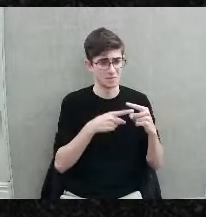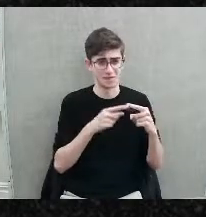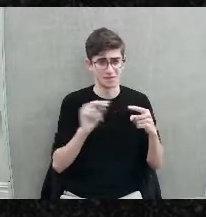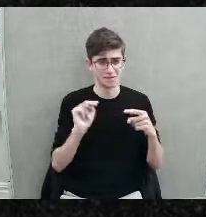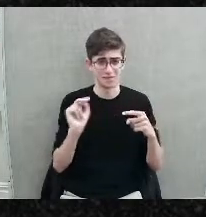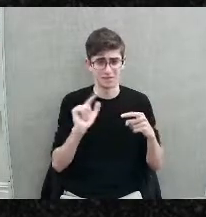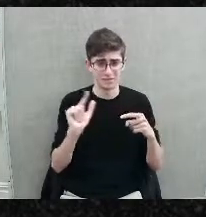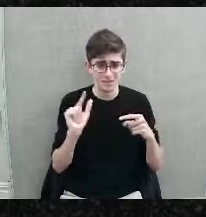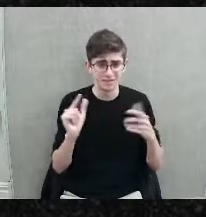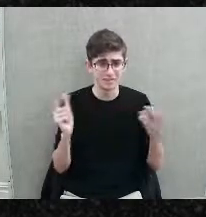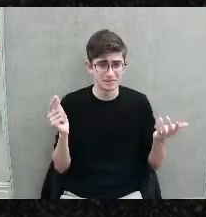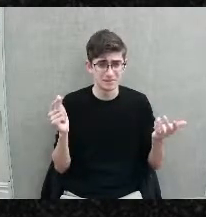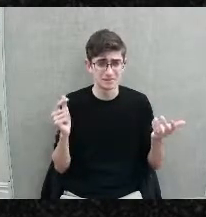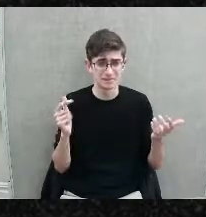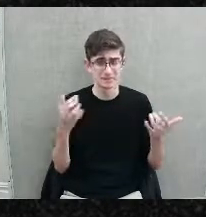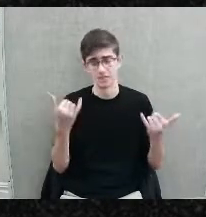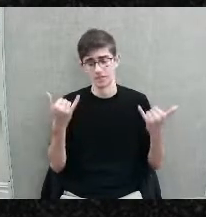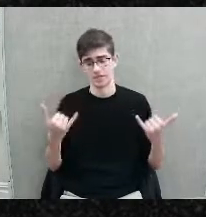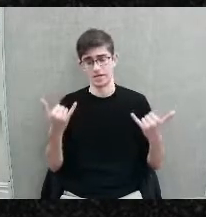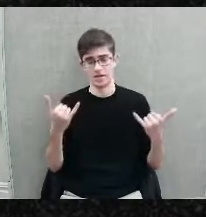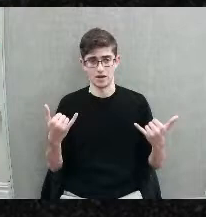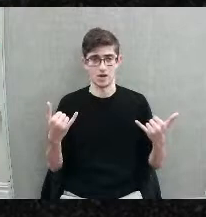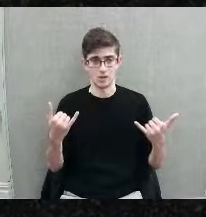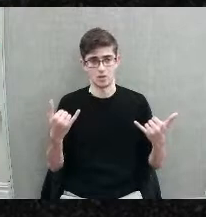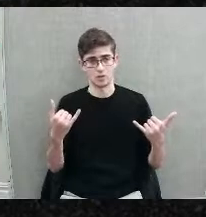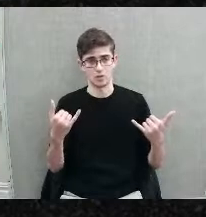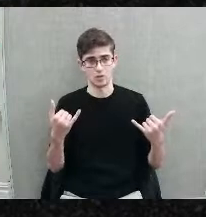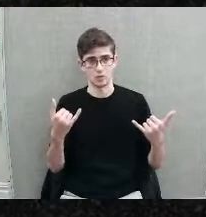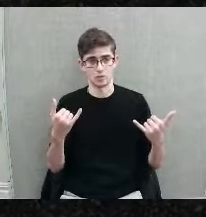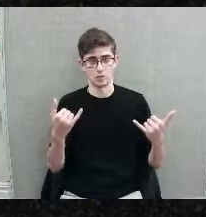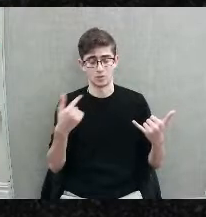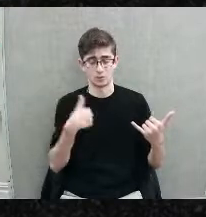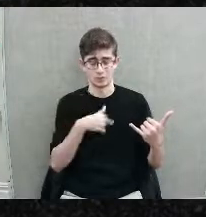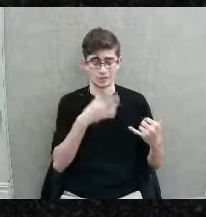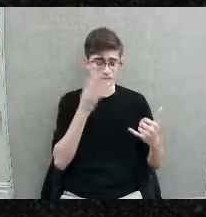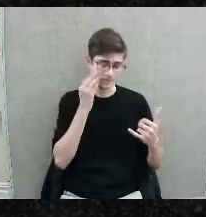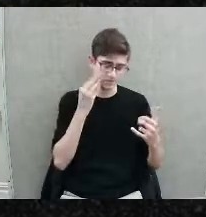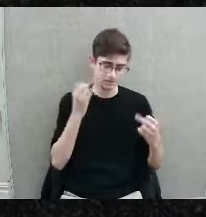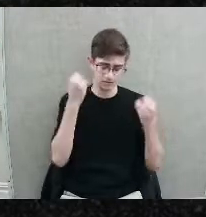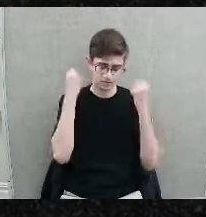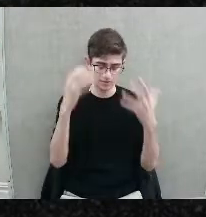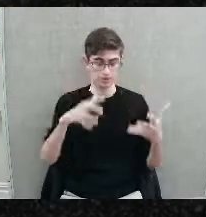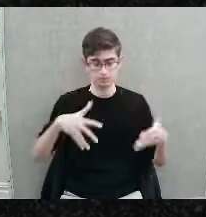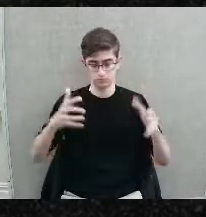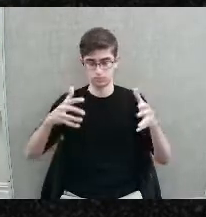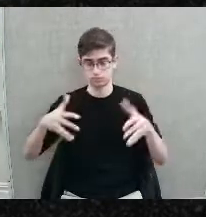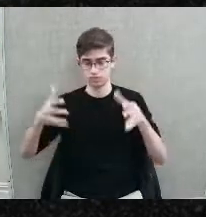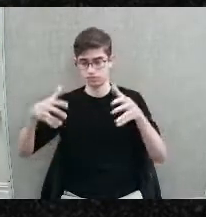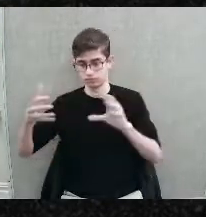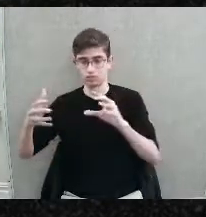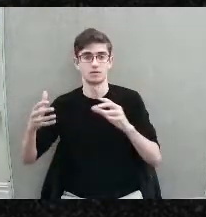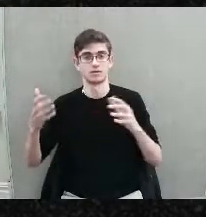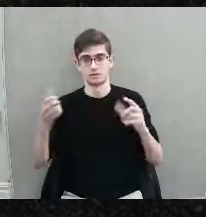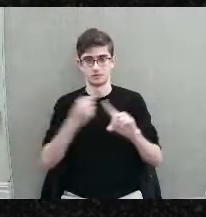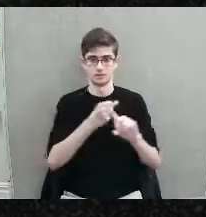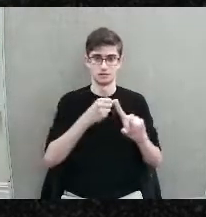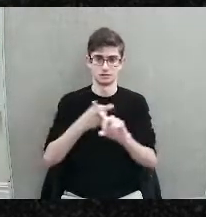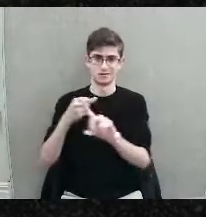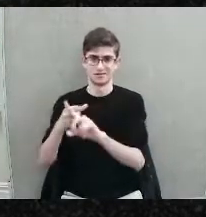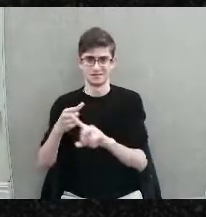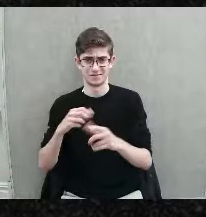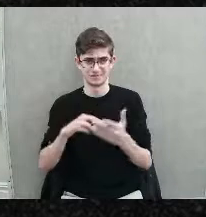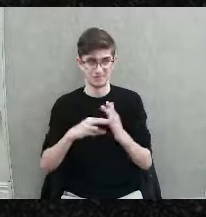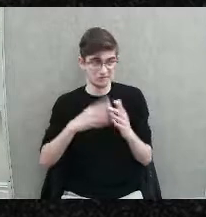neoliberalism now when we're undergoing all kinds of crises? And are we encountering something like a specter